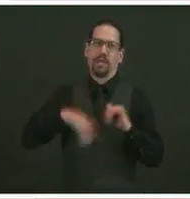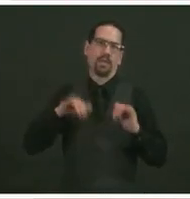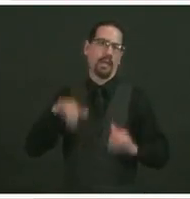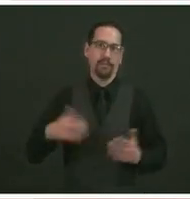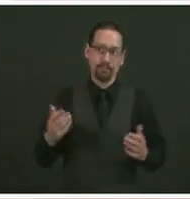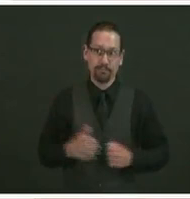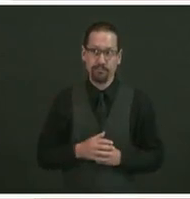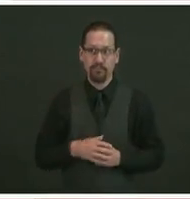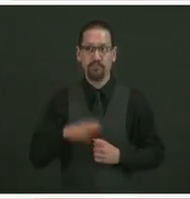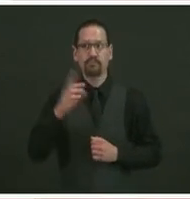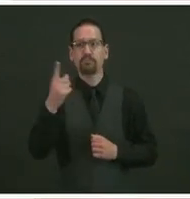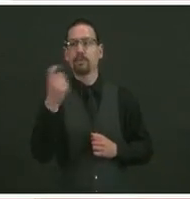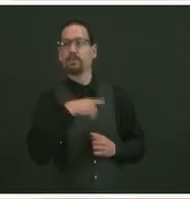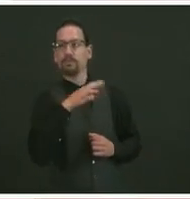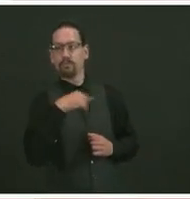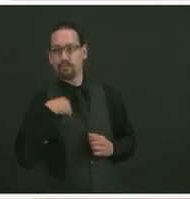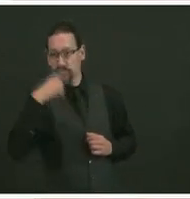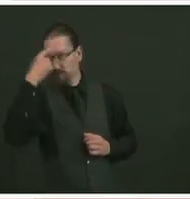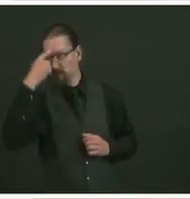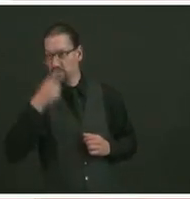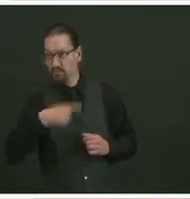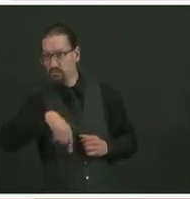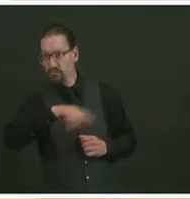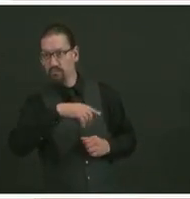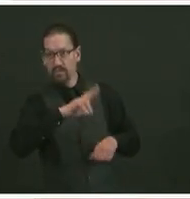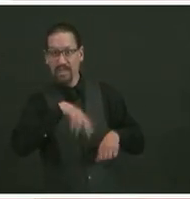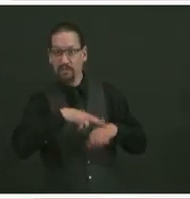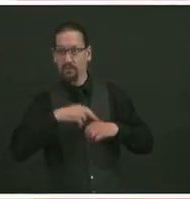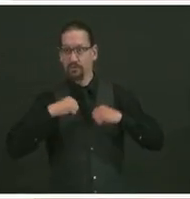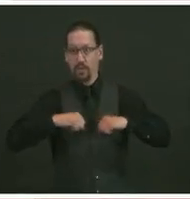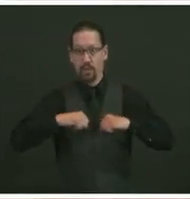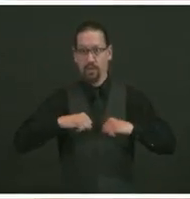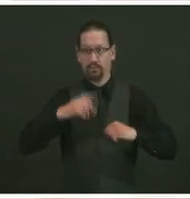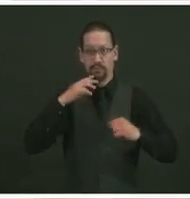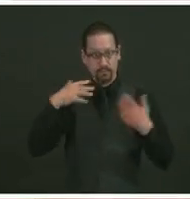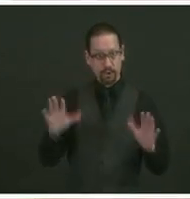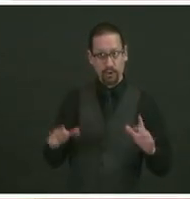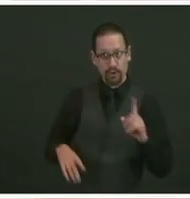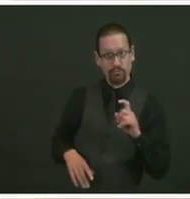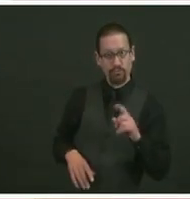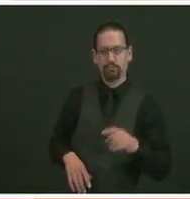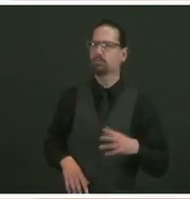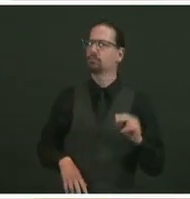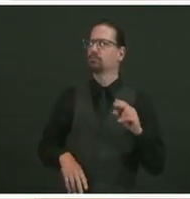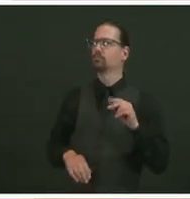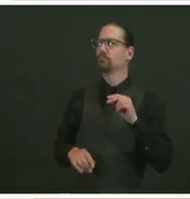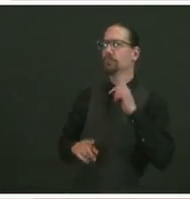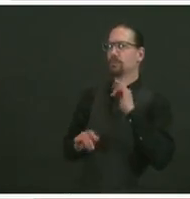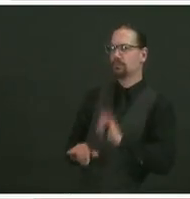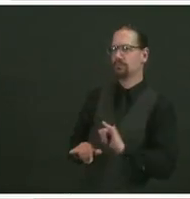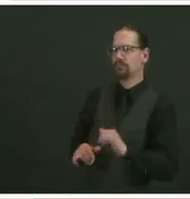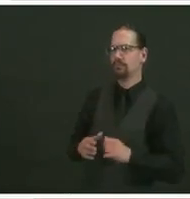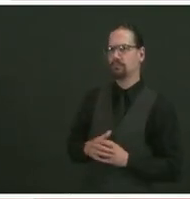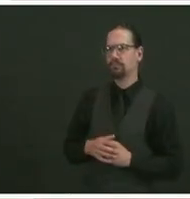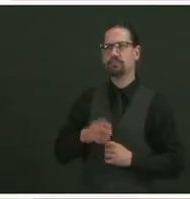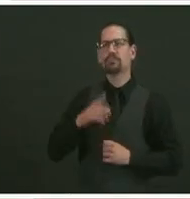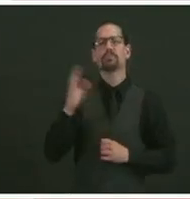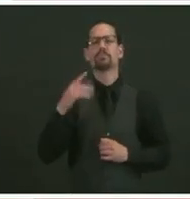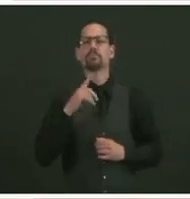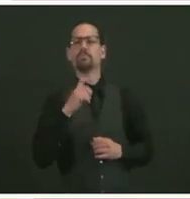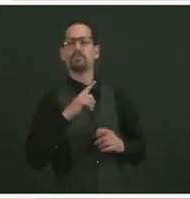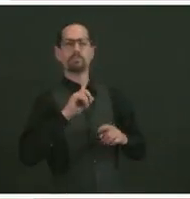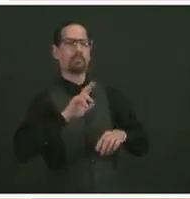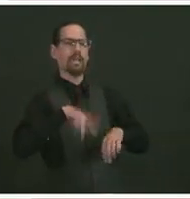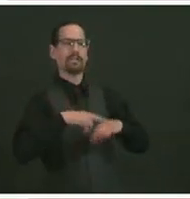so forth? I do not. I do not. Where do we stand with this? You mean with the civil